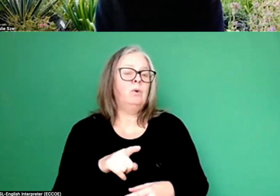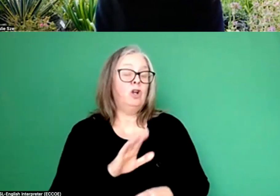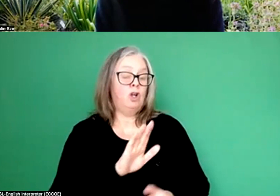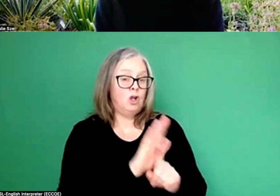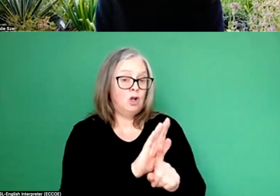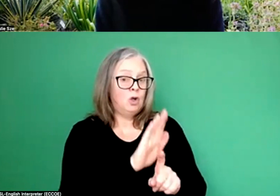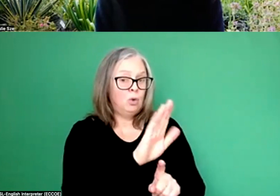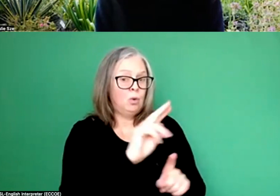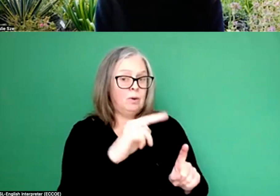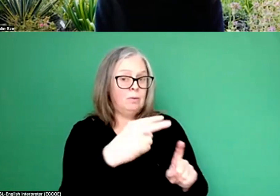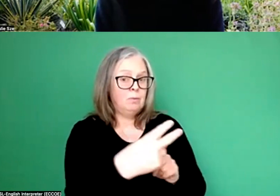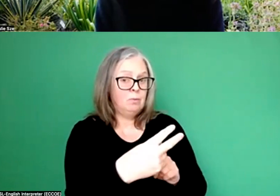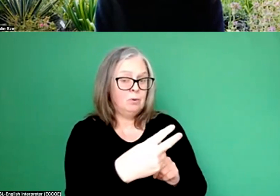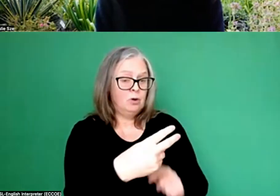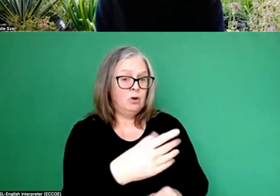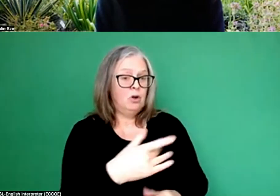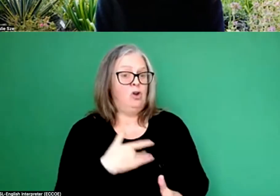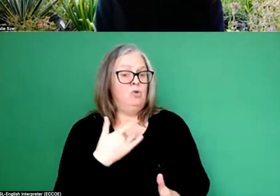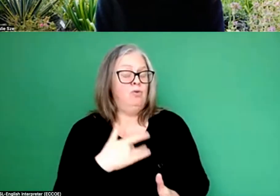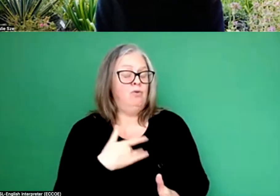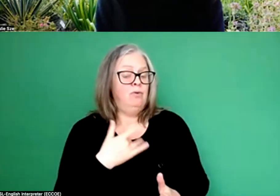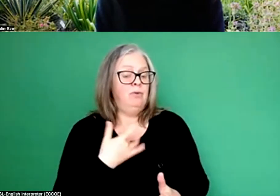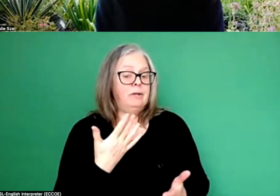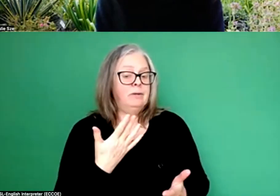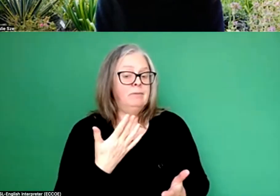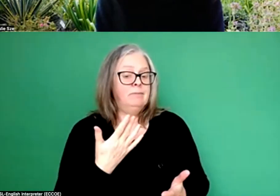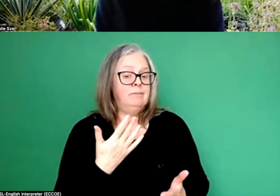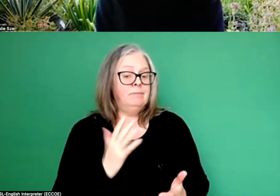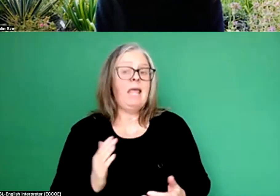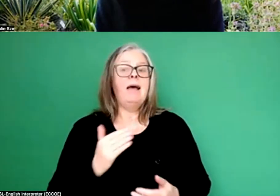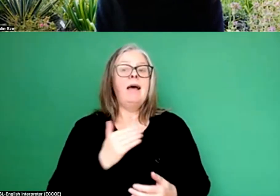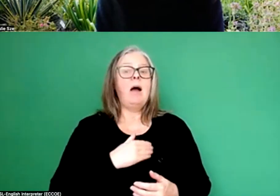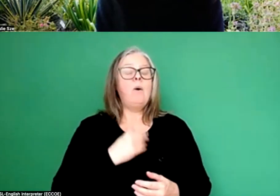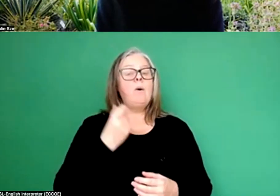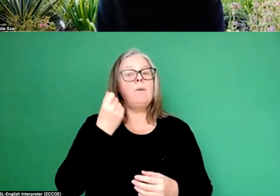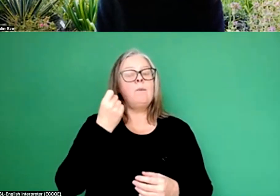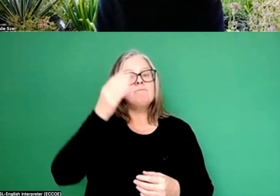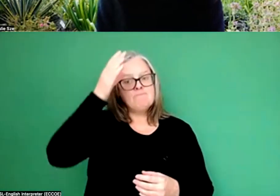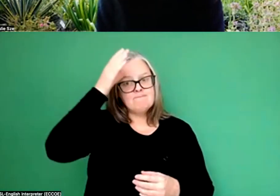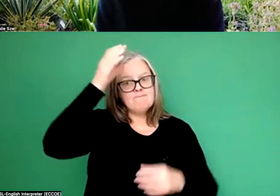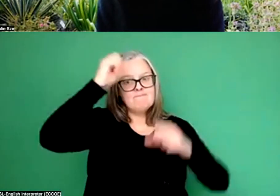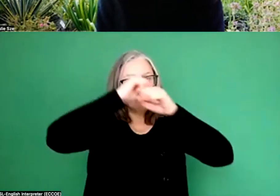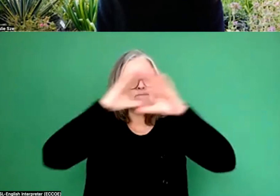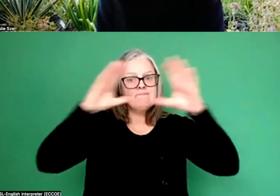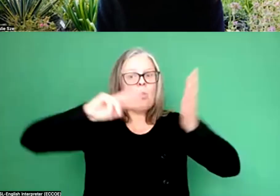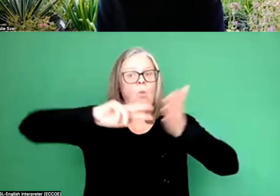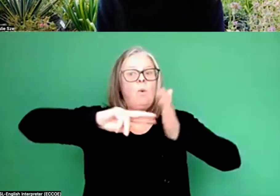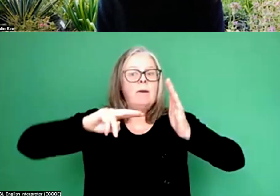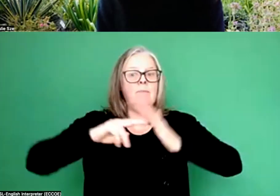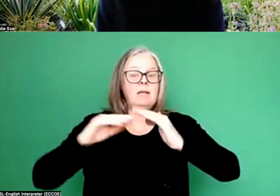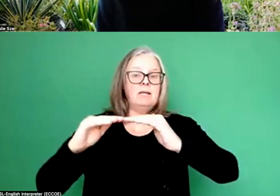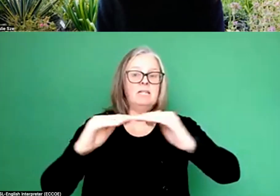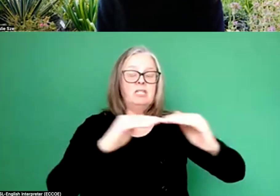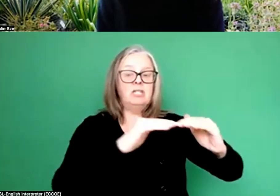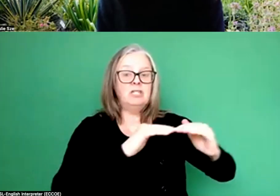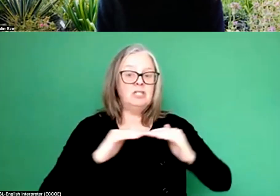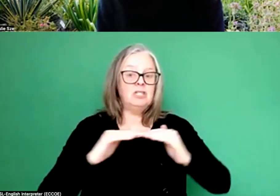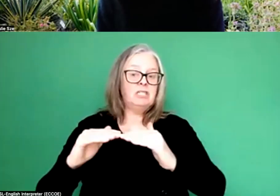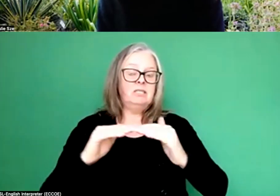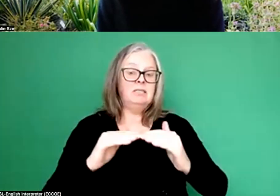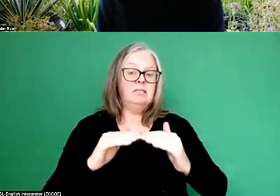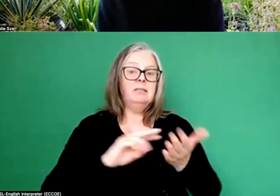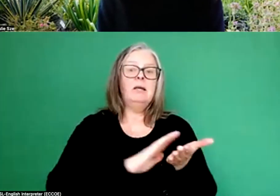that sort of, our understanding of justice is being constrained into a